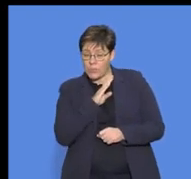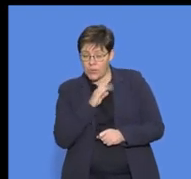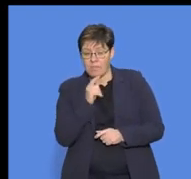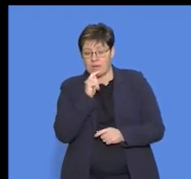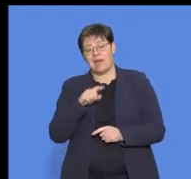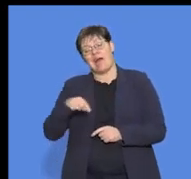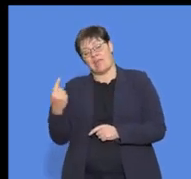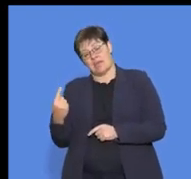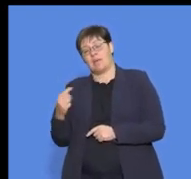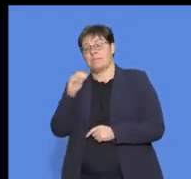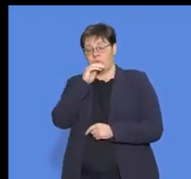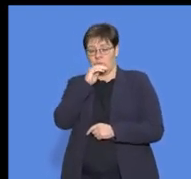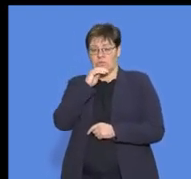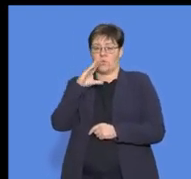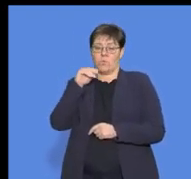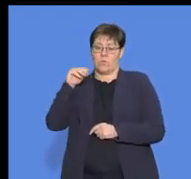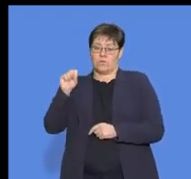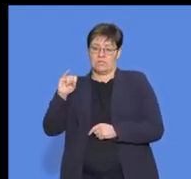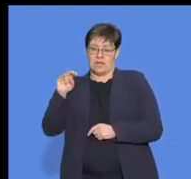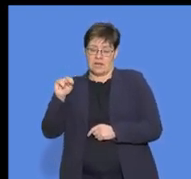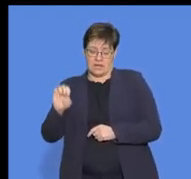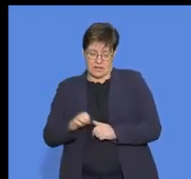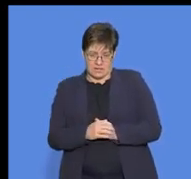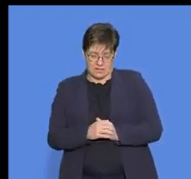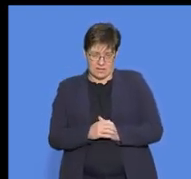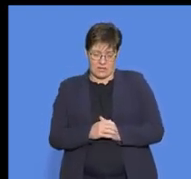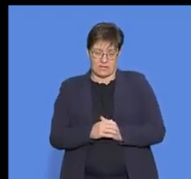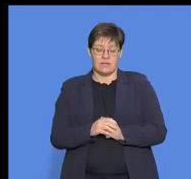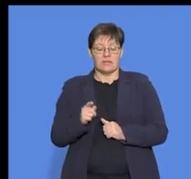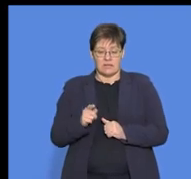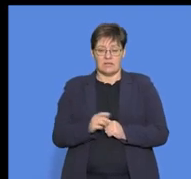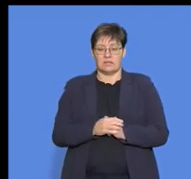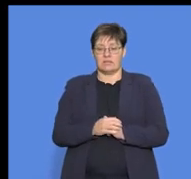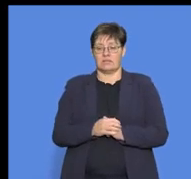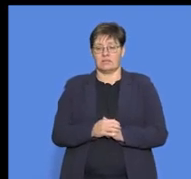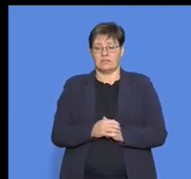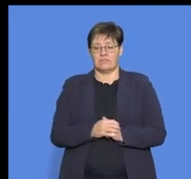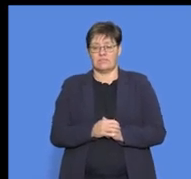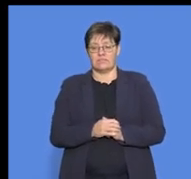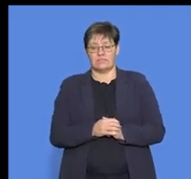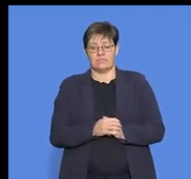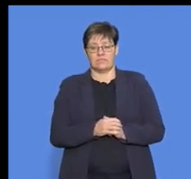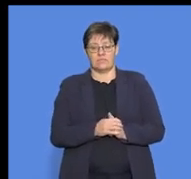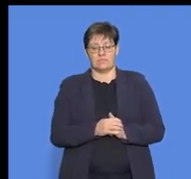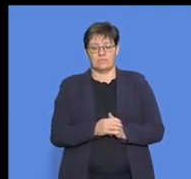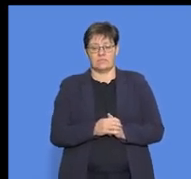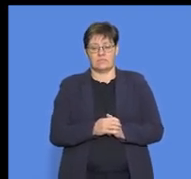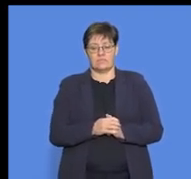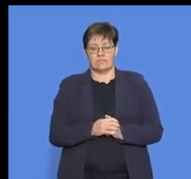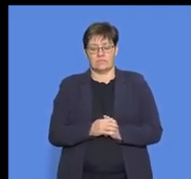to use a different rule. We've got to use cos rule. And again, cos rule, side angle side or side.